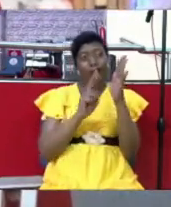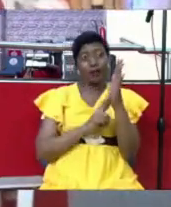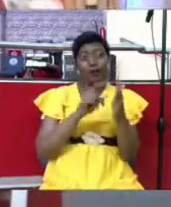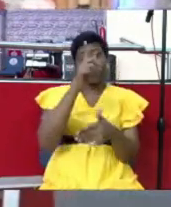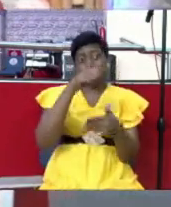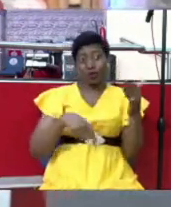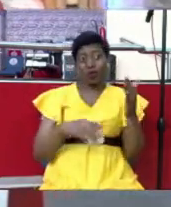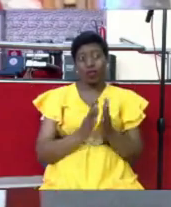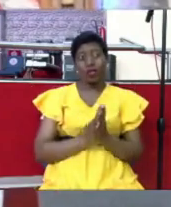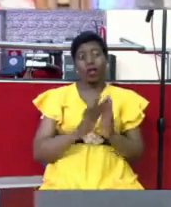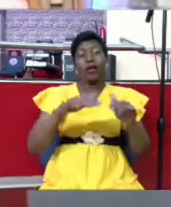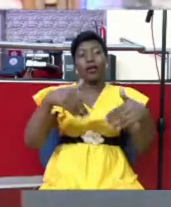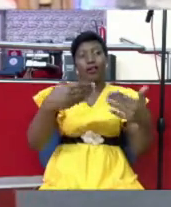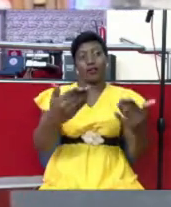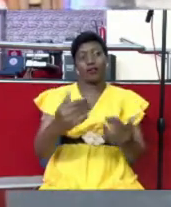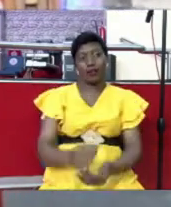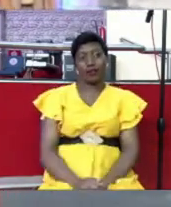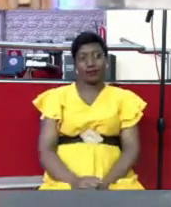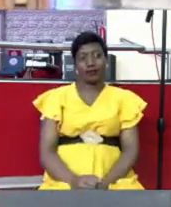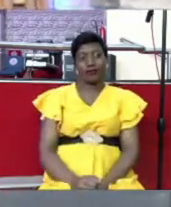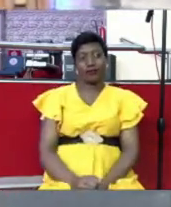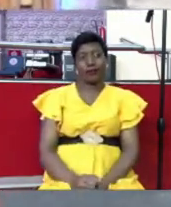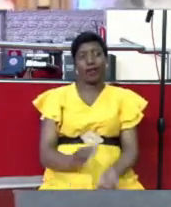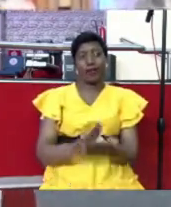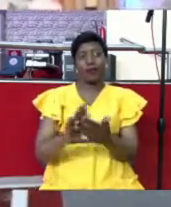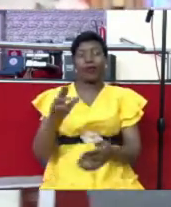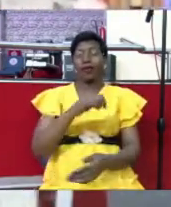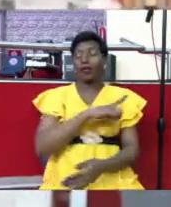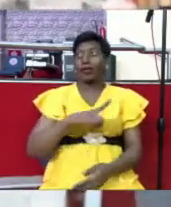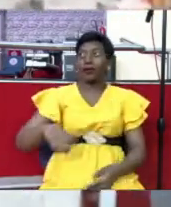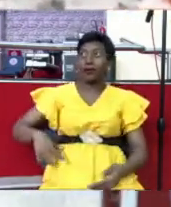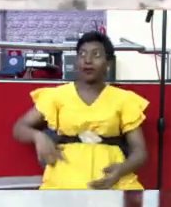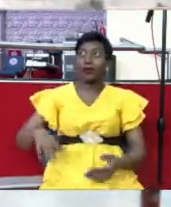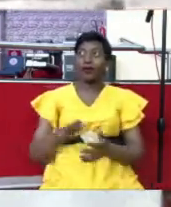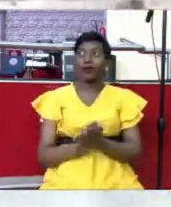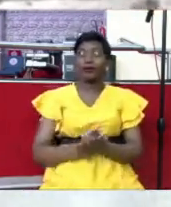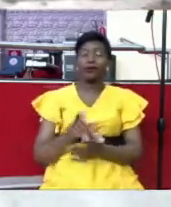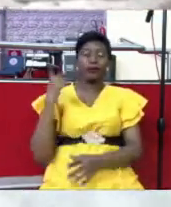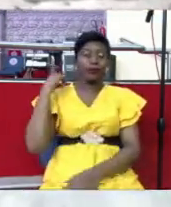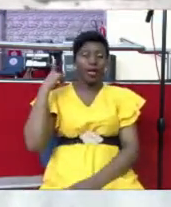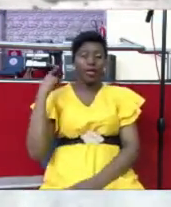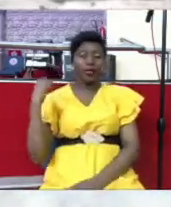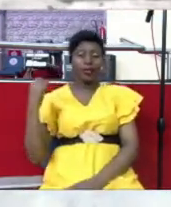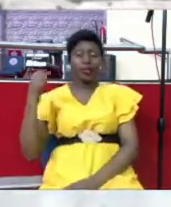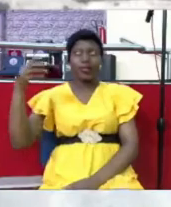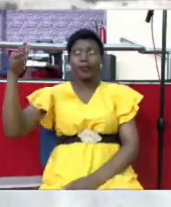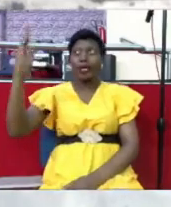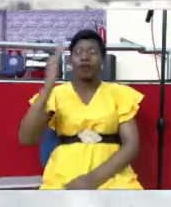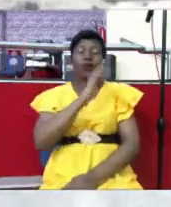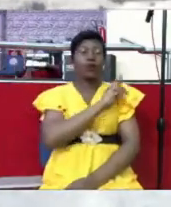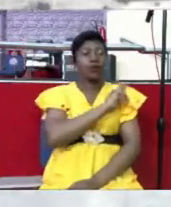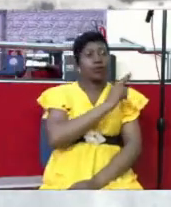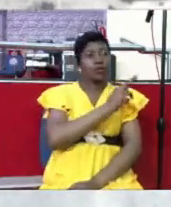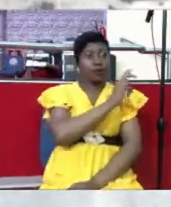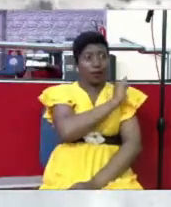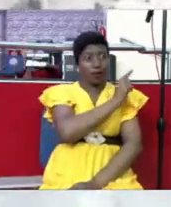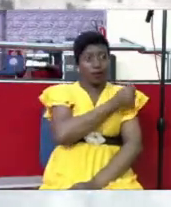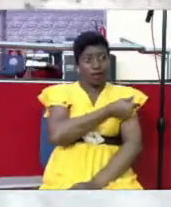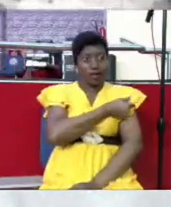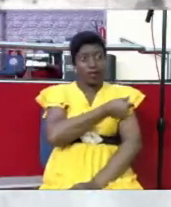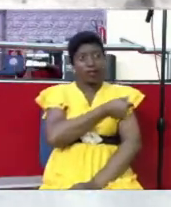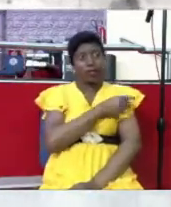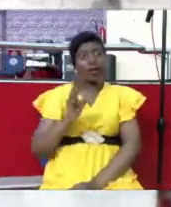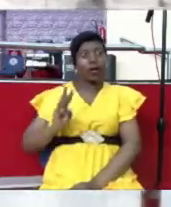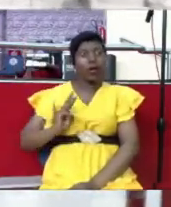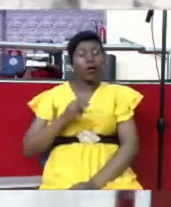ya kwanza ni kutoa. Bwana Yesu asifiwe. Amen. Recently, by God's grace, juzi kwa neema ya Mungu, we